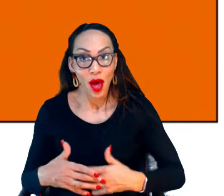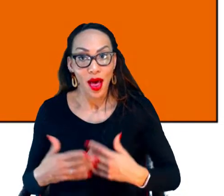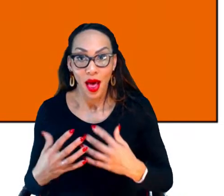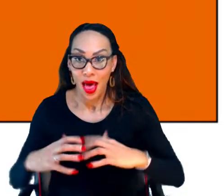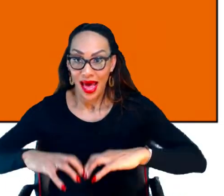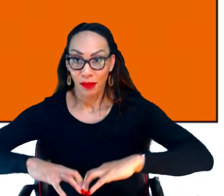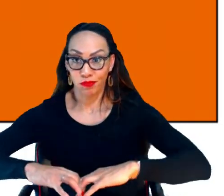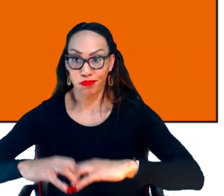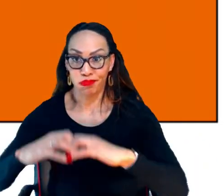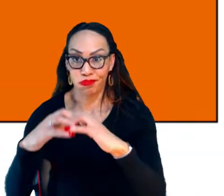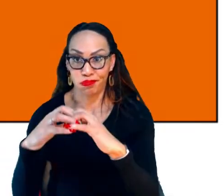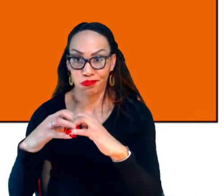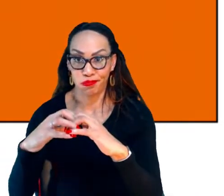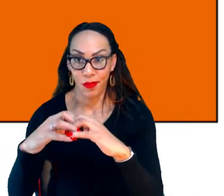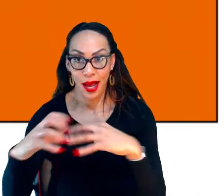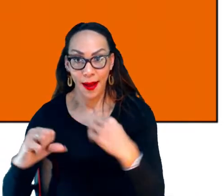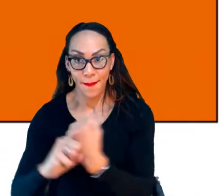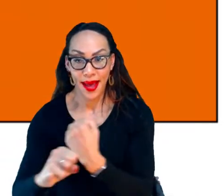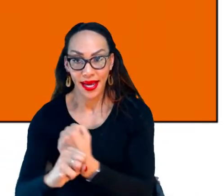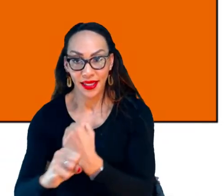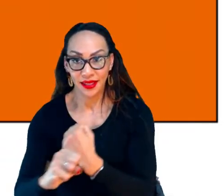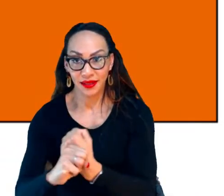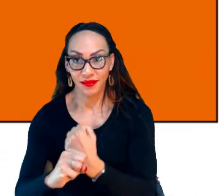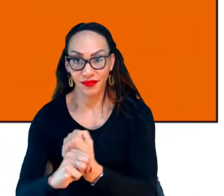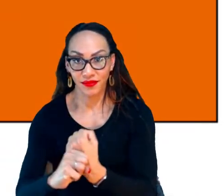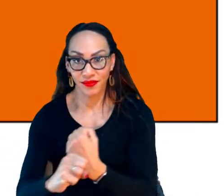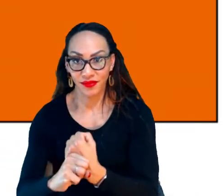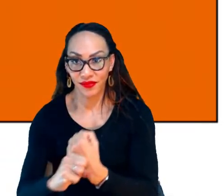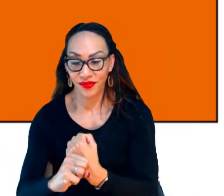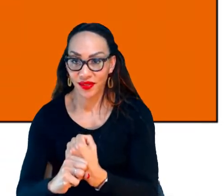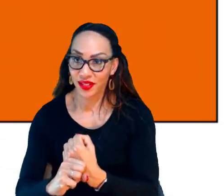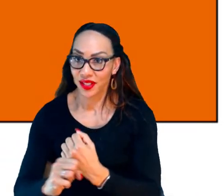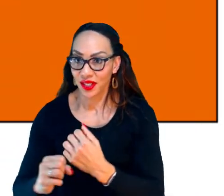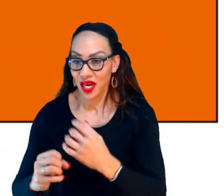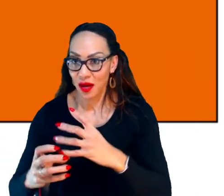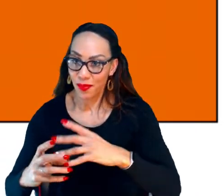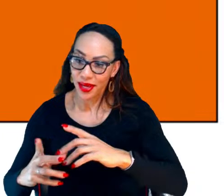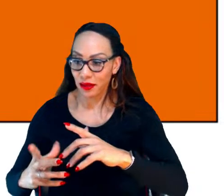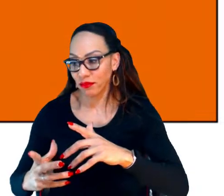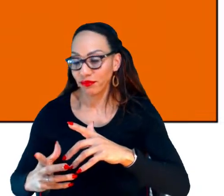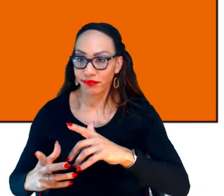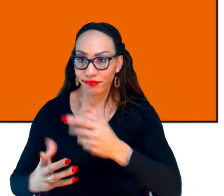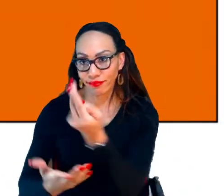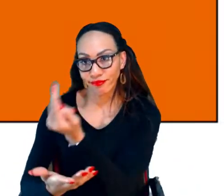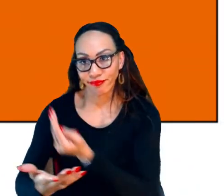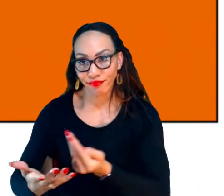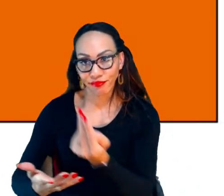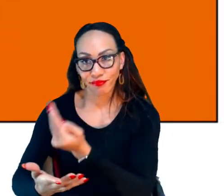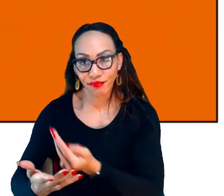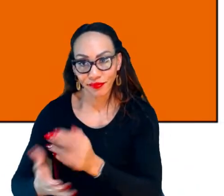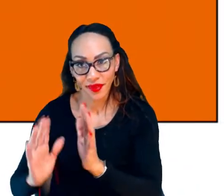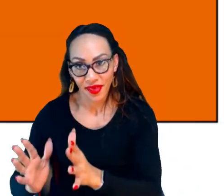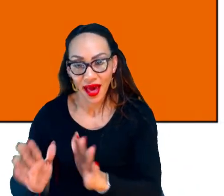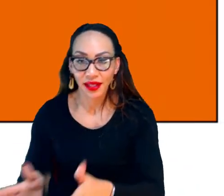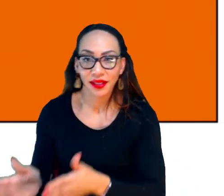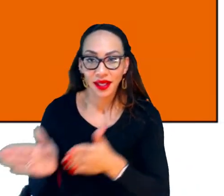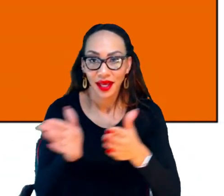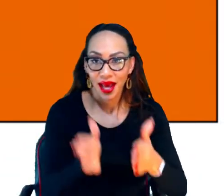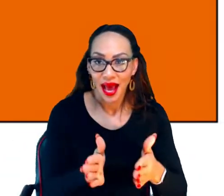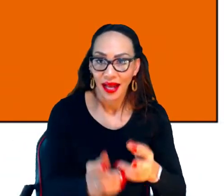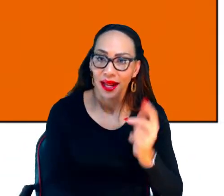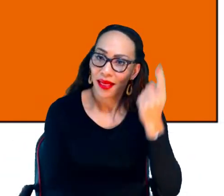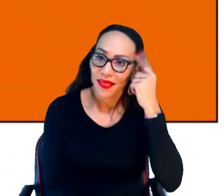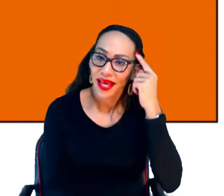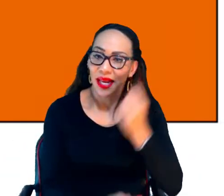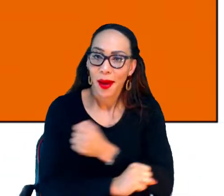moved through. So I was kind of quite interested in that area. And so over the last year, I've kind of developed a body of